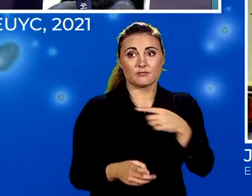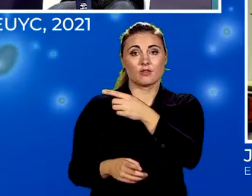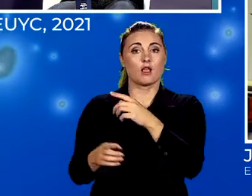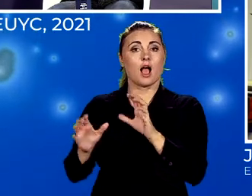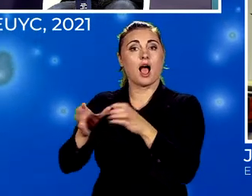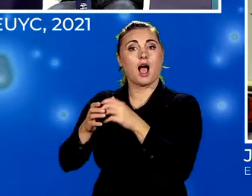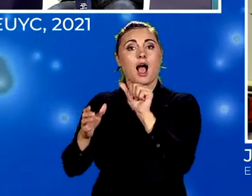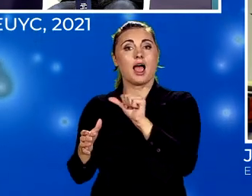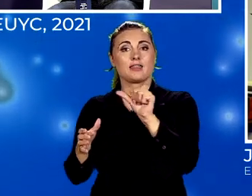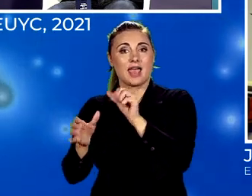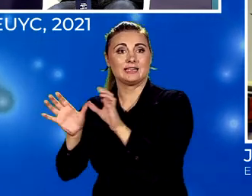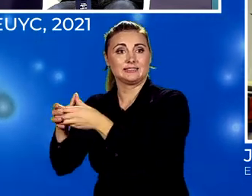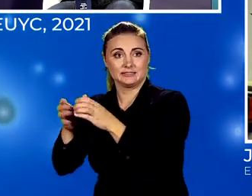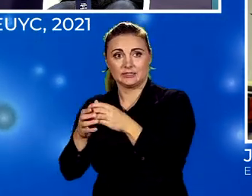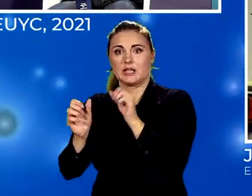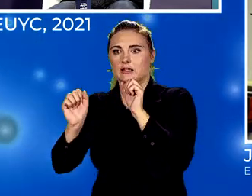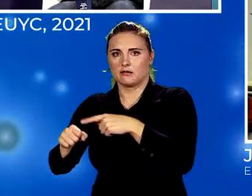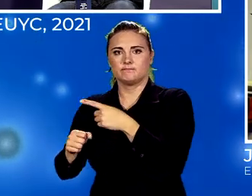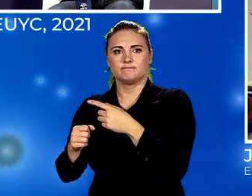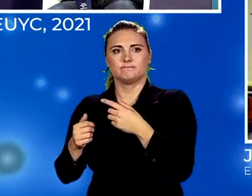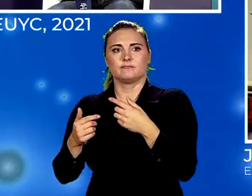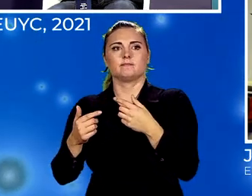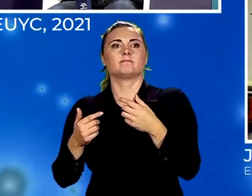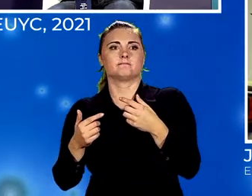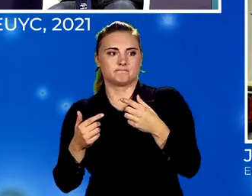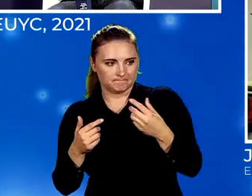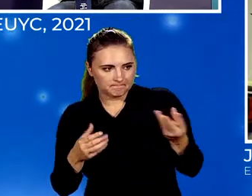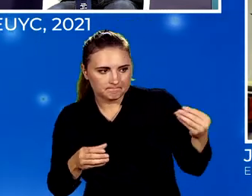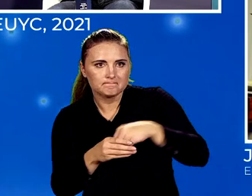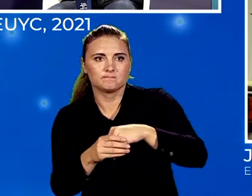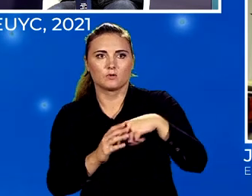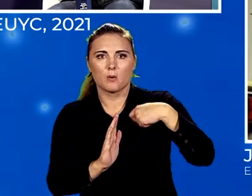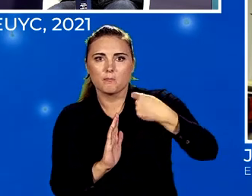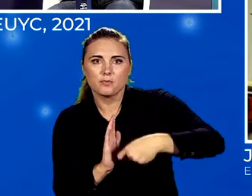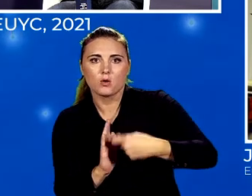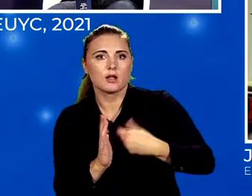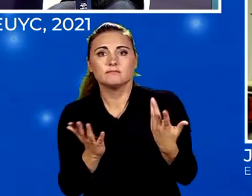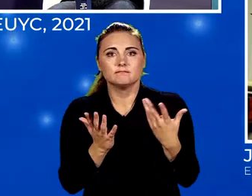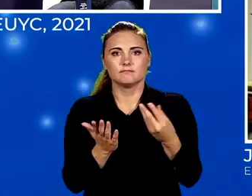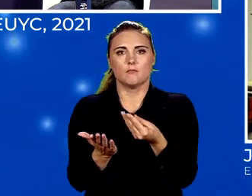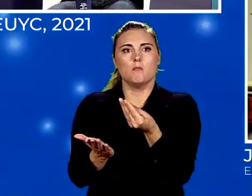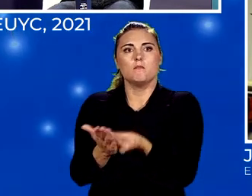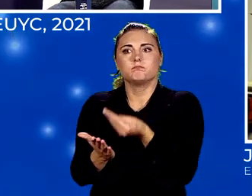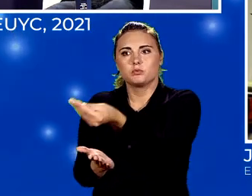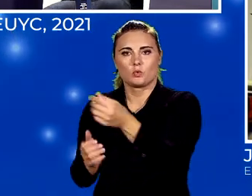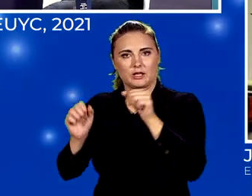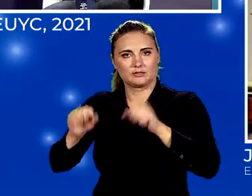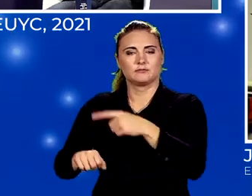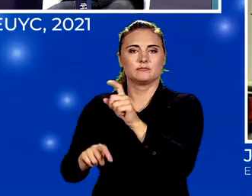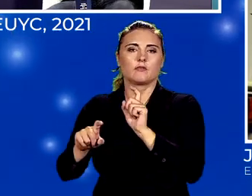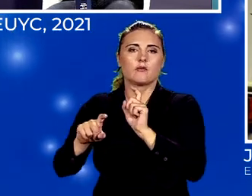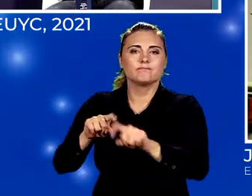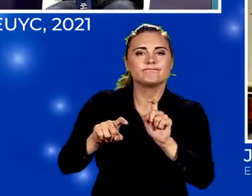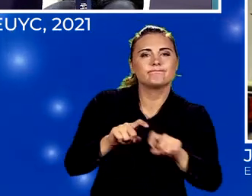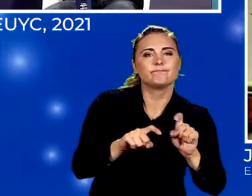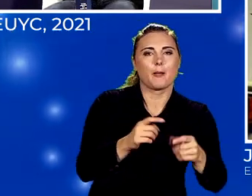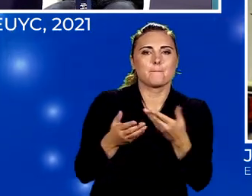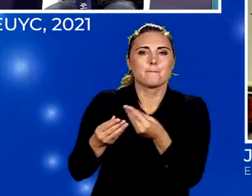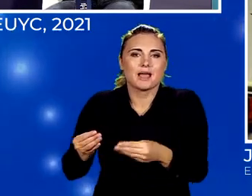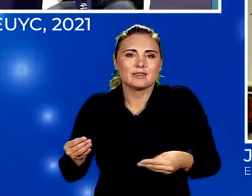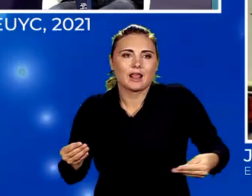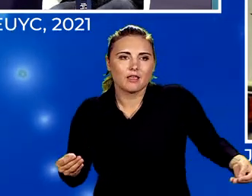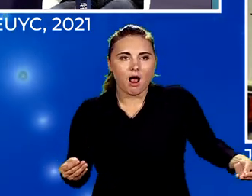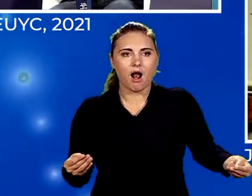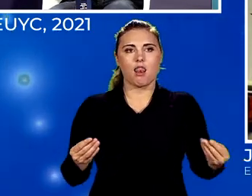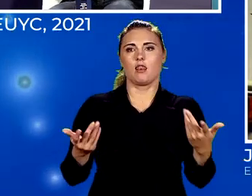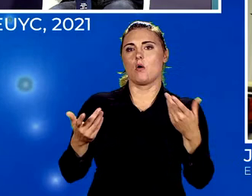also supported projects to buy equipment to basically, or not only buy, but rent equipment that